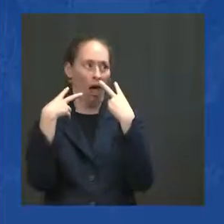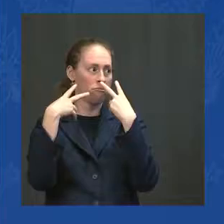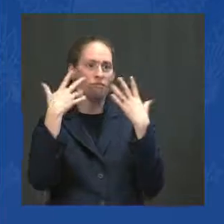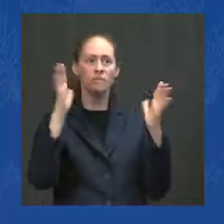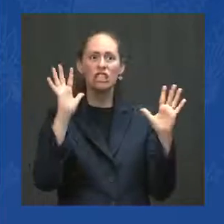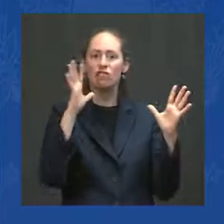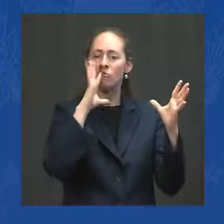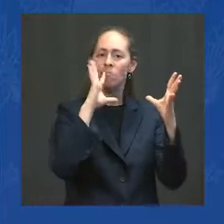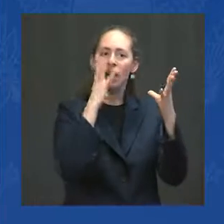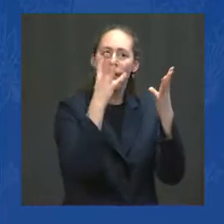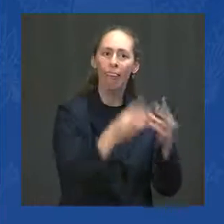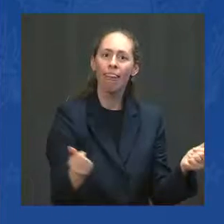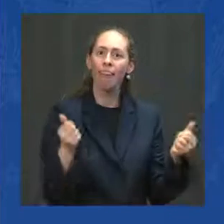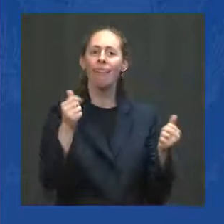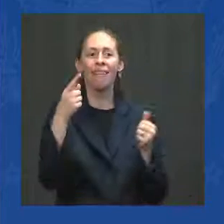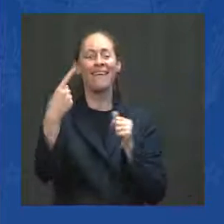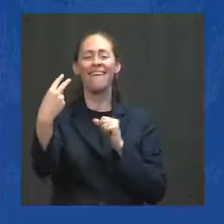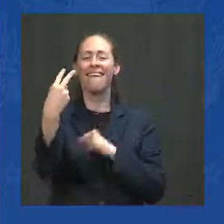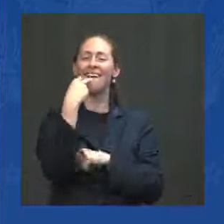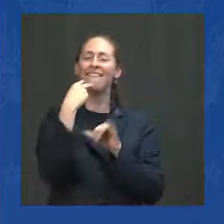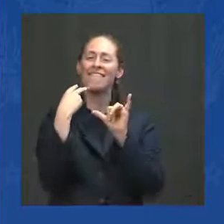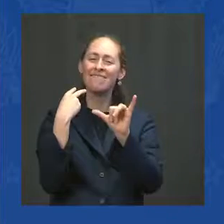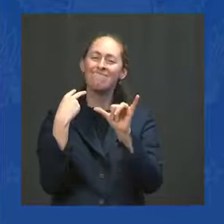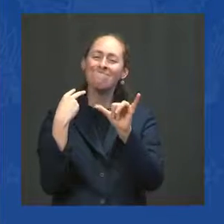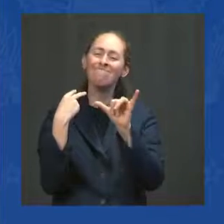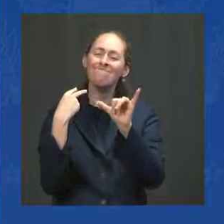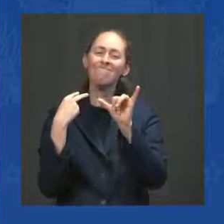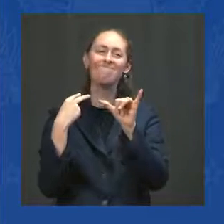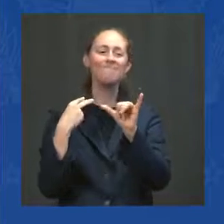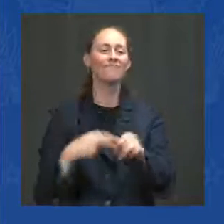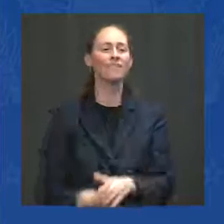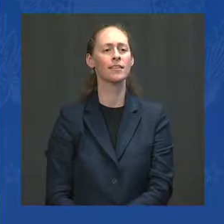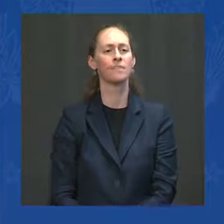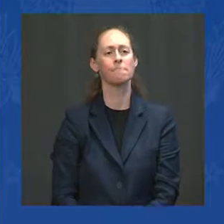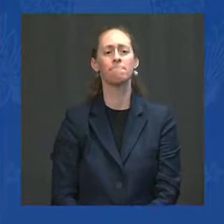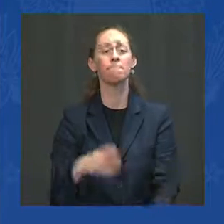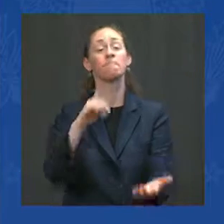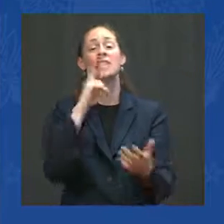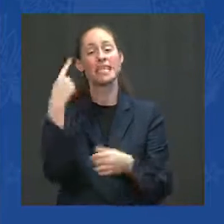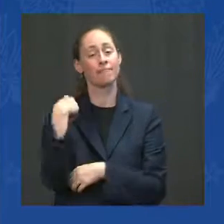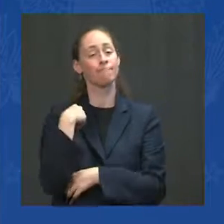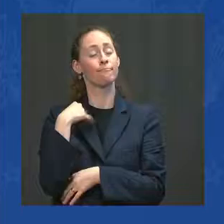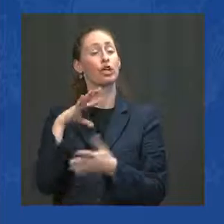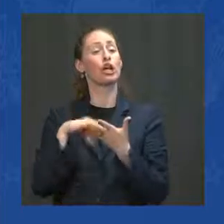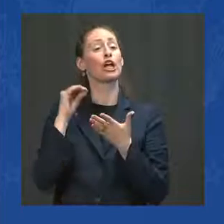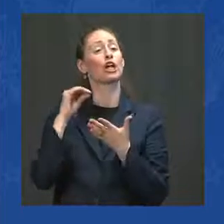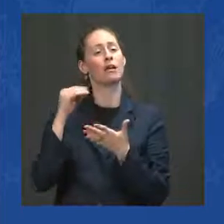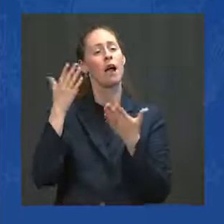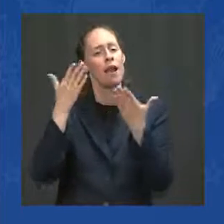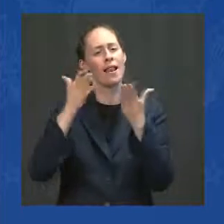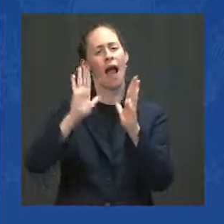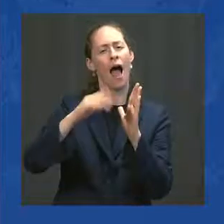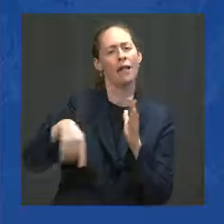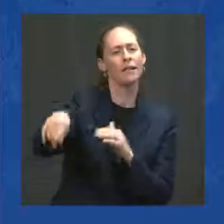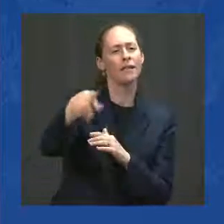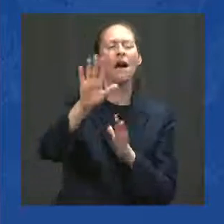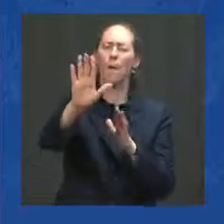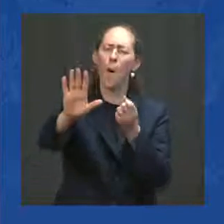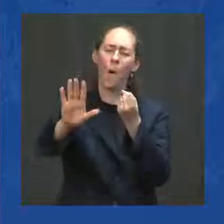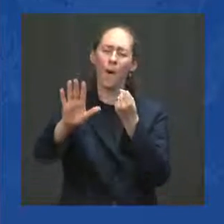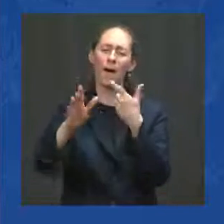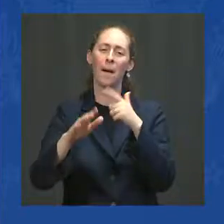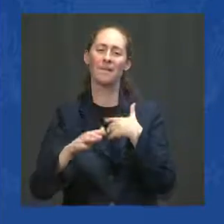listen. Listen. Call people in. No, let me finish it. And I think the lesson learned